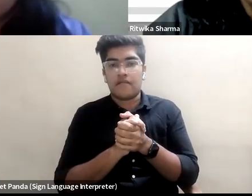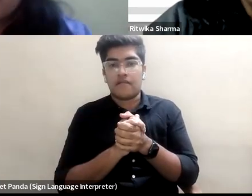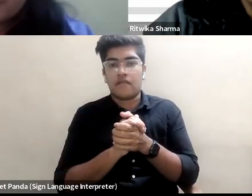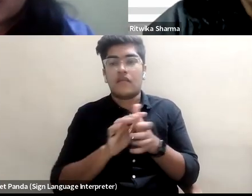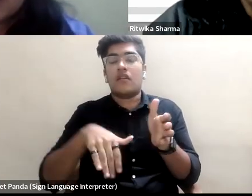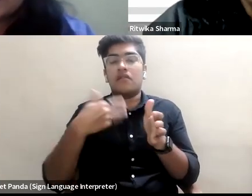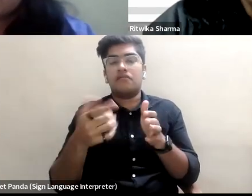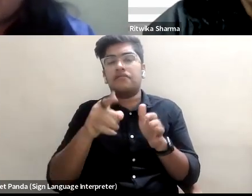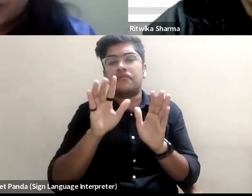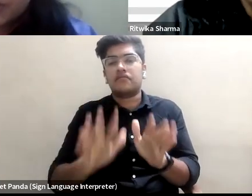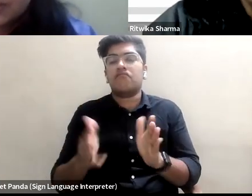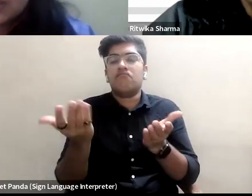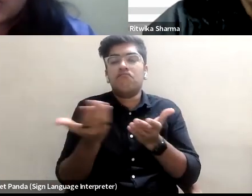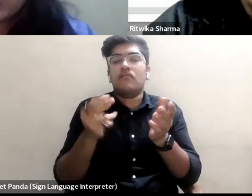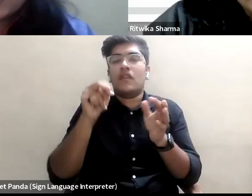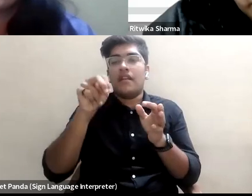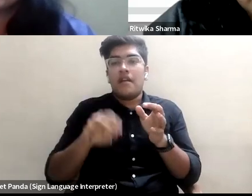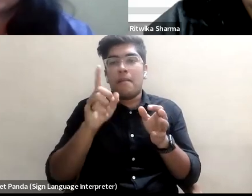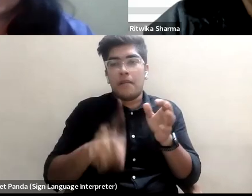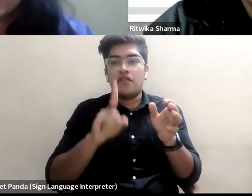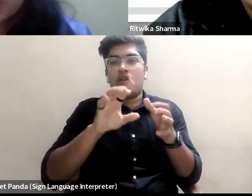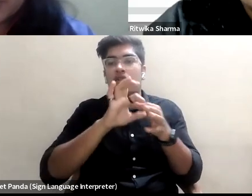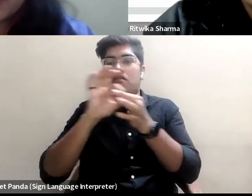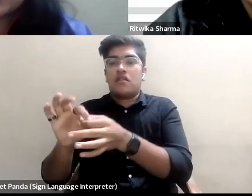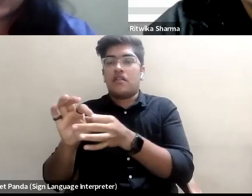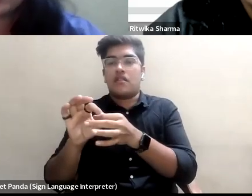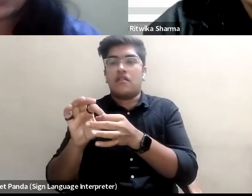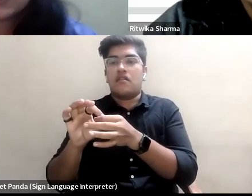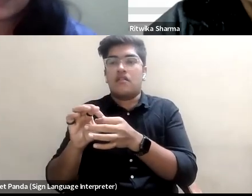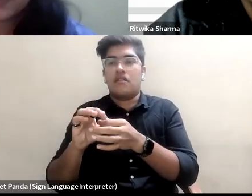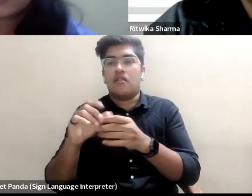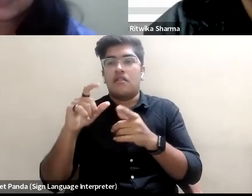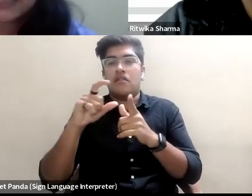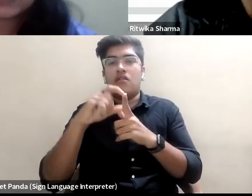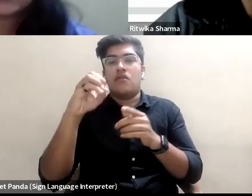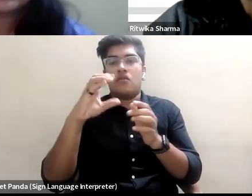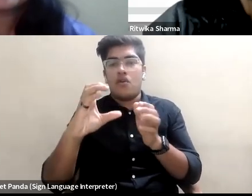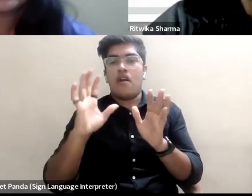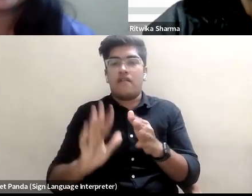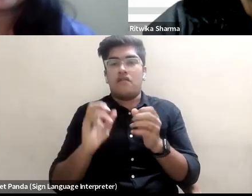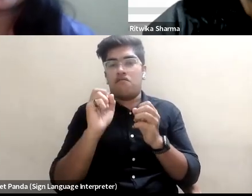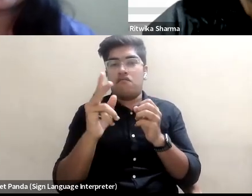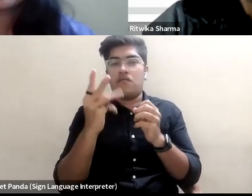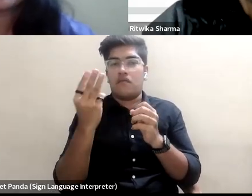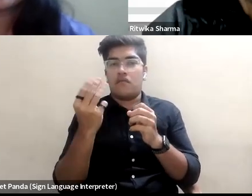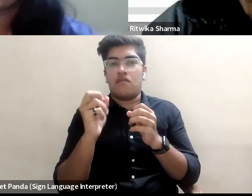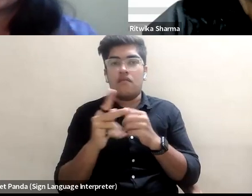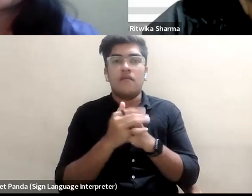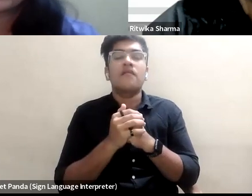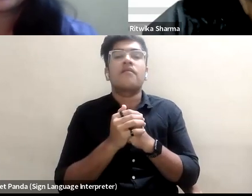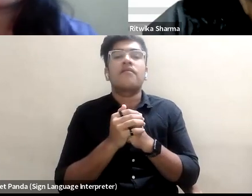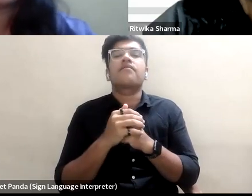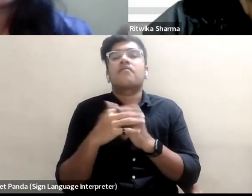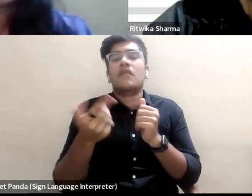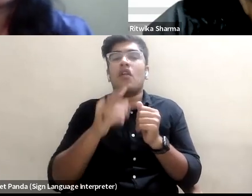need of a linked document. What exactly is the linked document? Because in the orders that we have seen, there is the orders